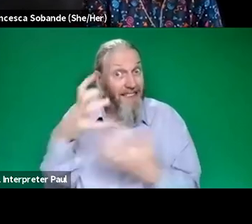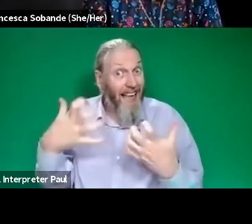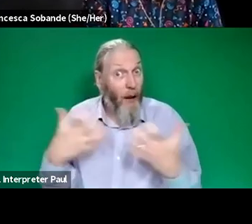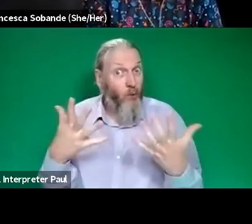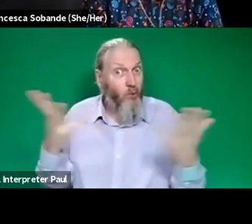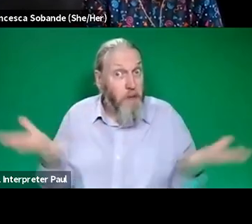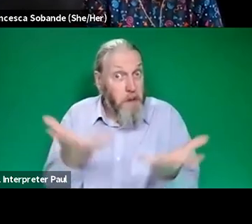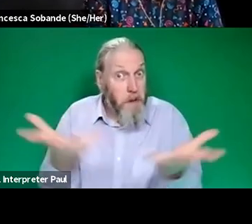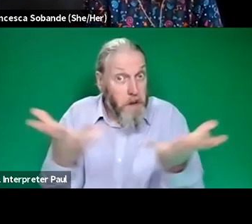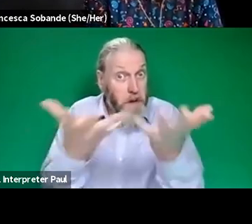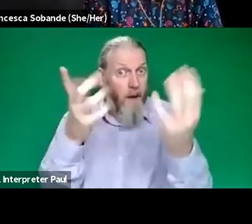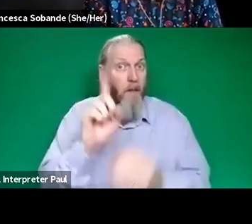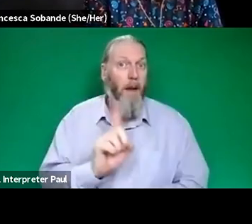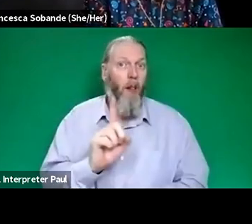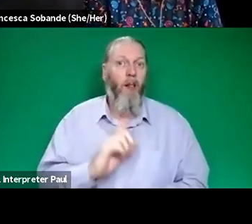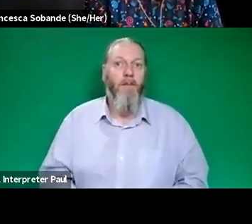Tony?